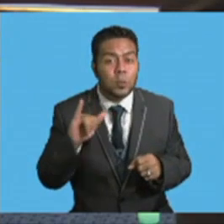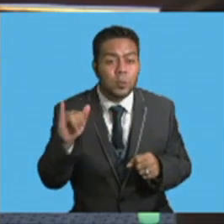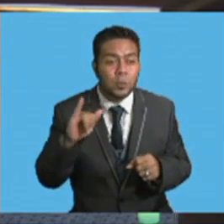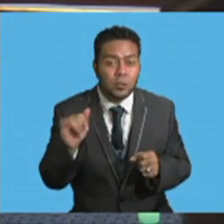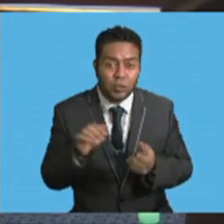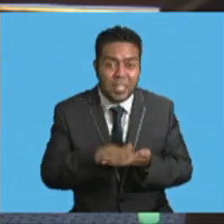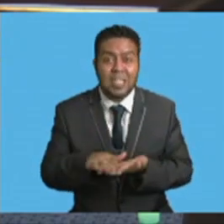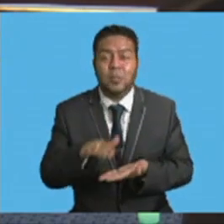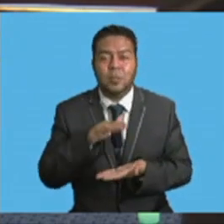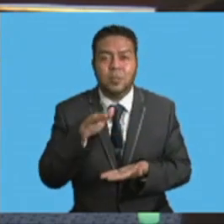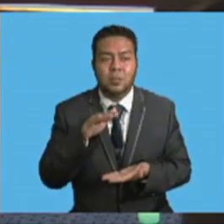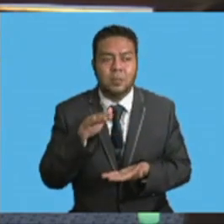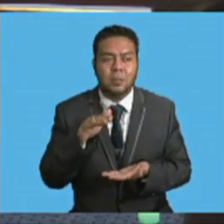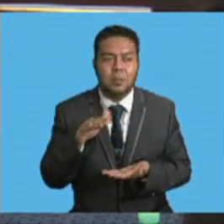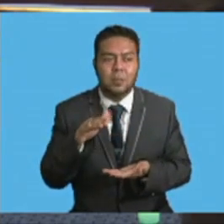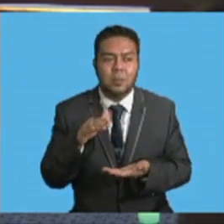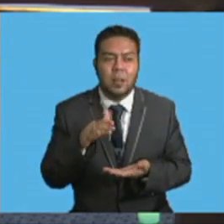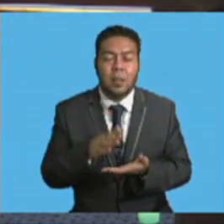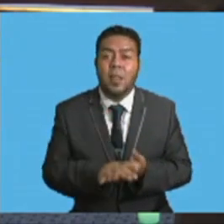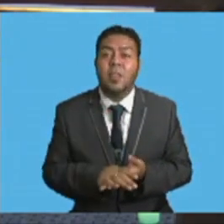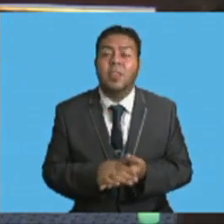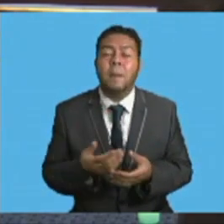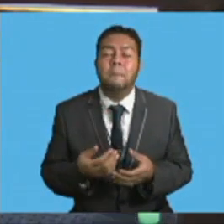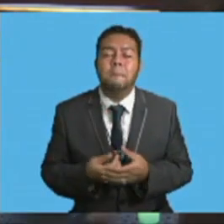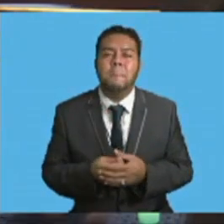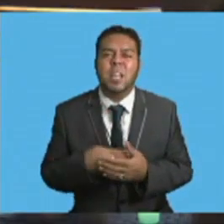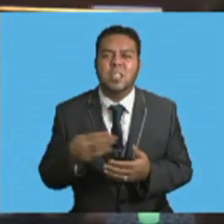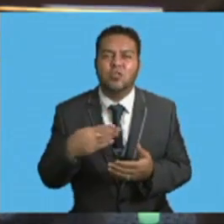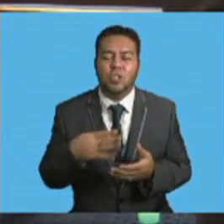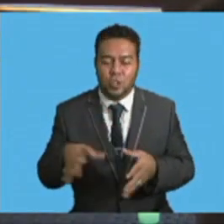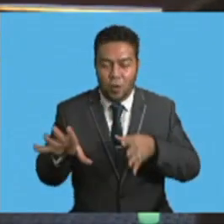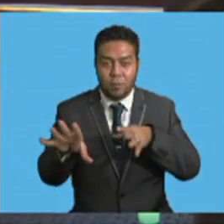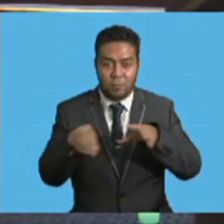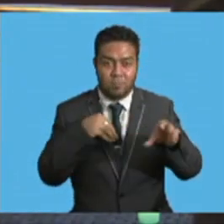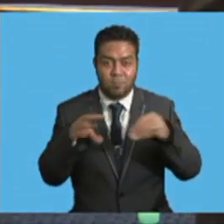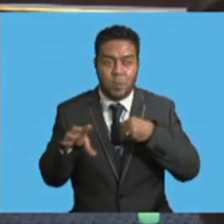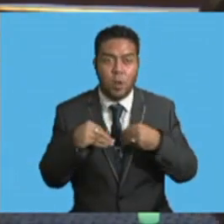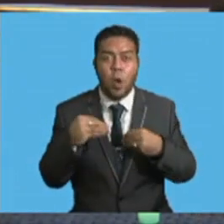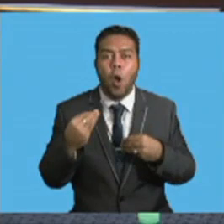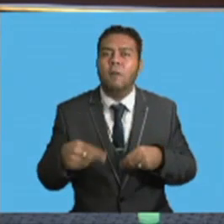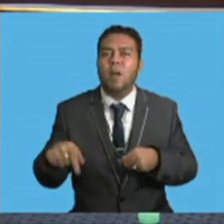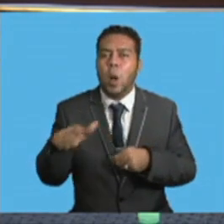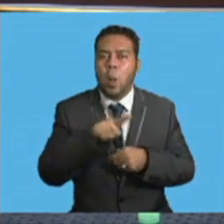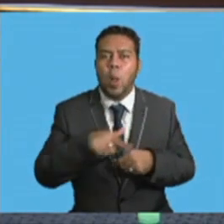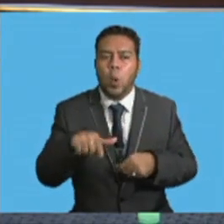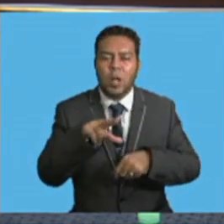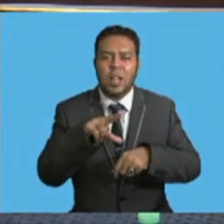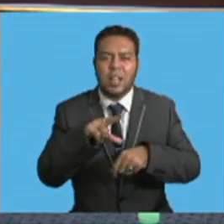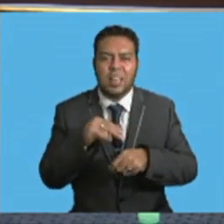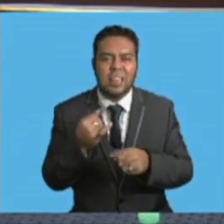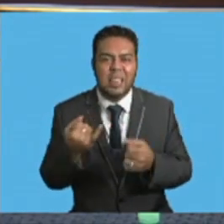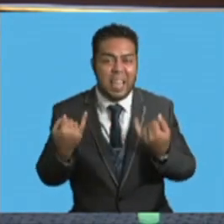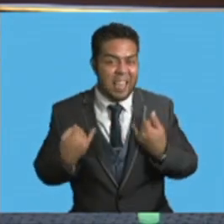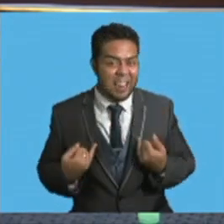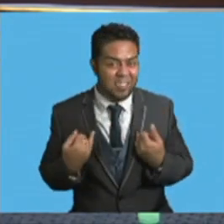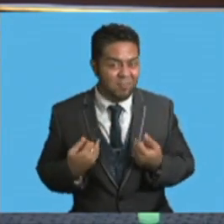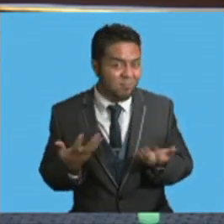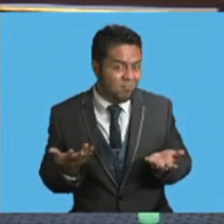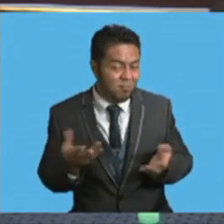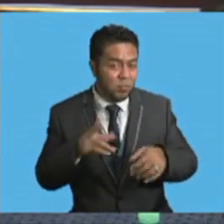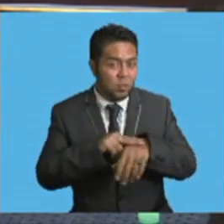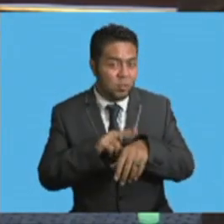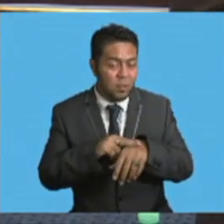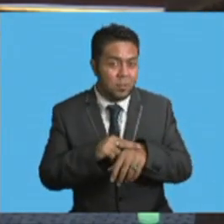consequently increases the Ministry of Civil Services intakes of our local interns who will then, after their